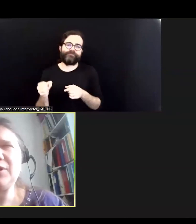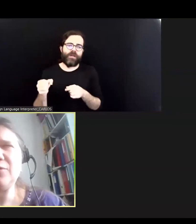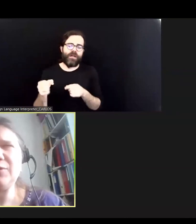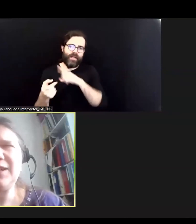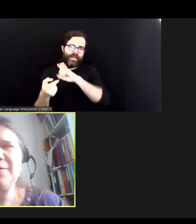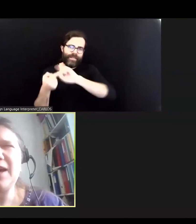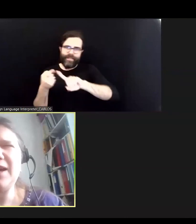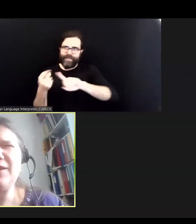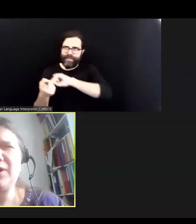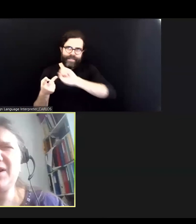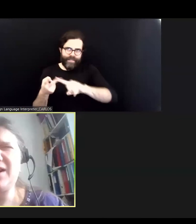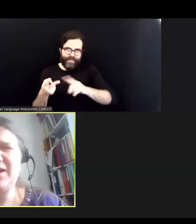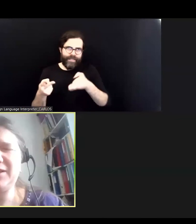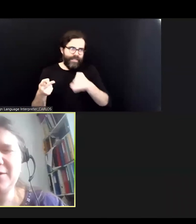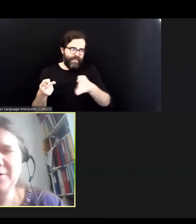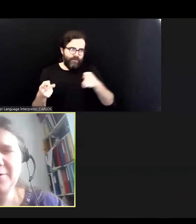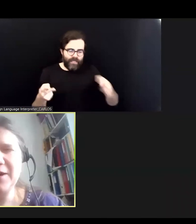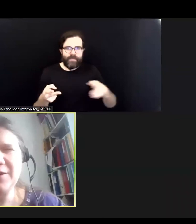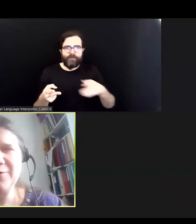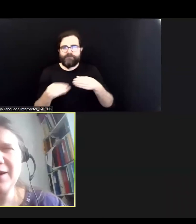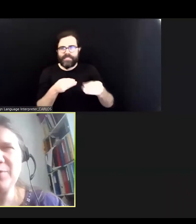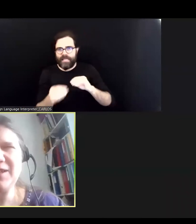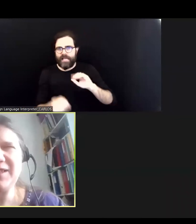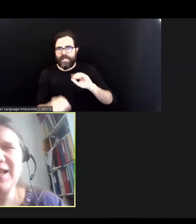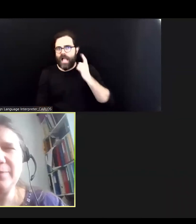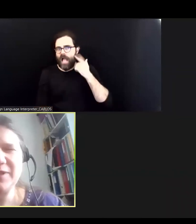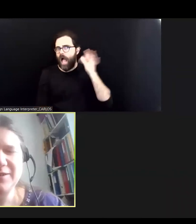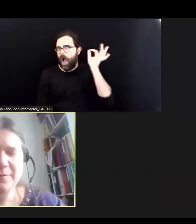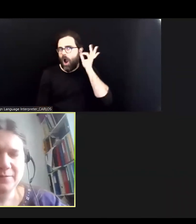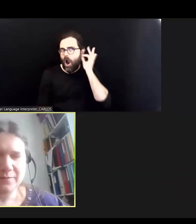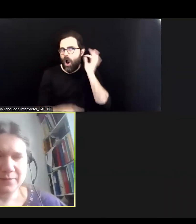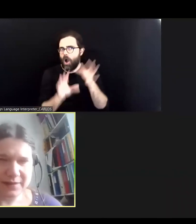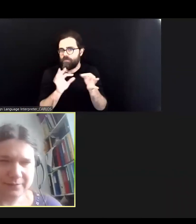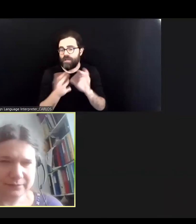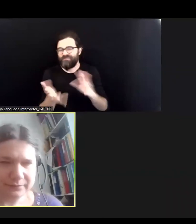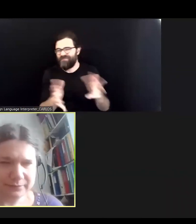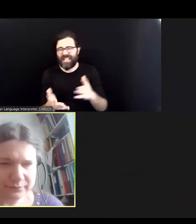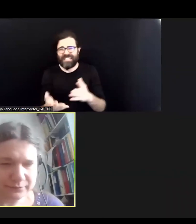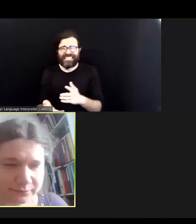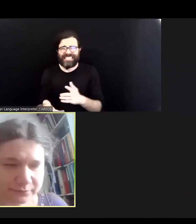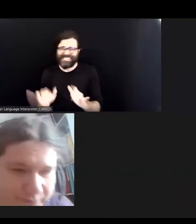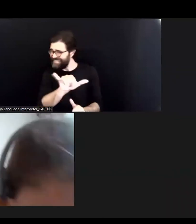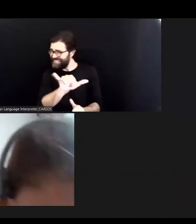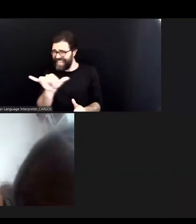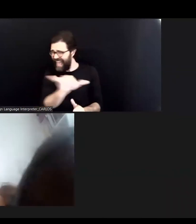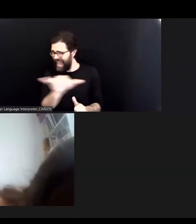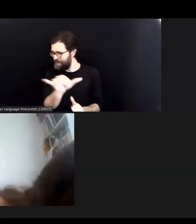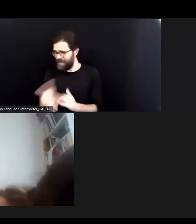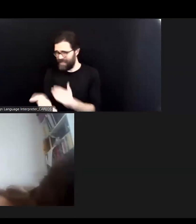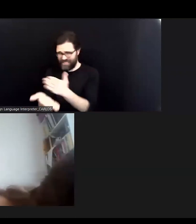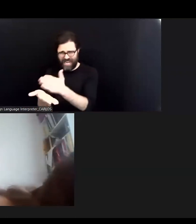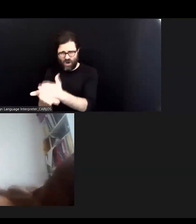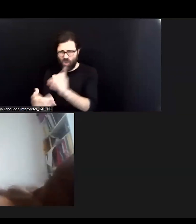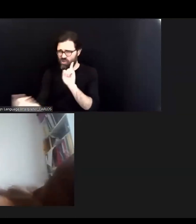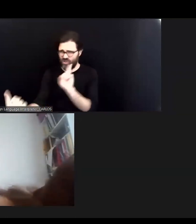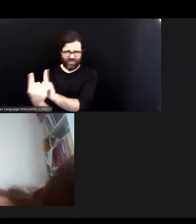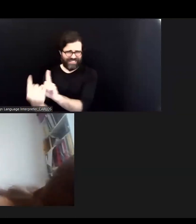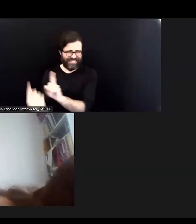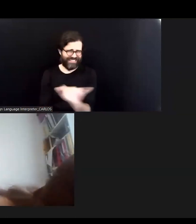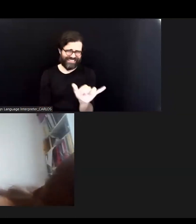So could you give us some ideas on this? Thank you very much. Thank you very much for your